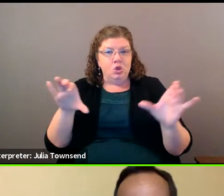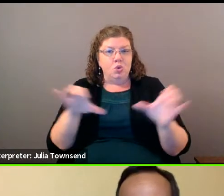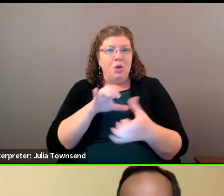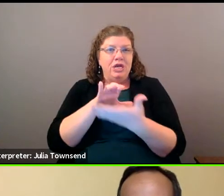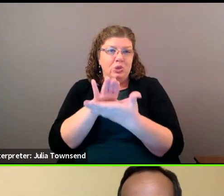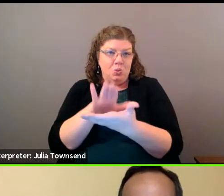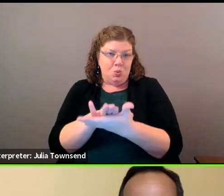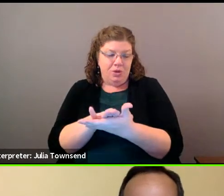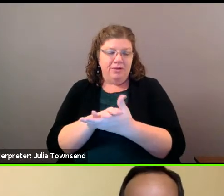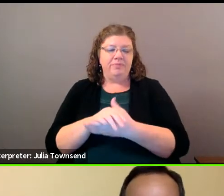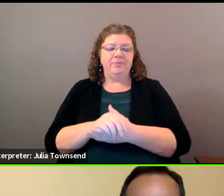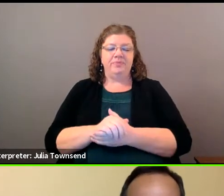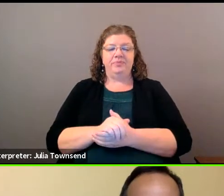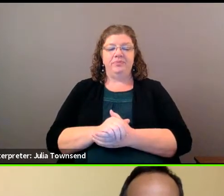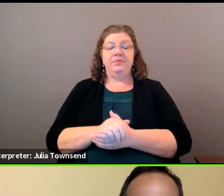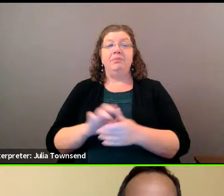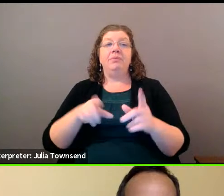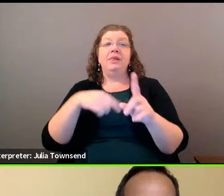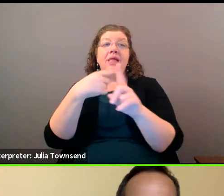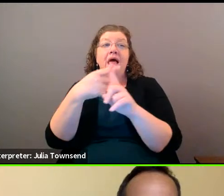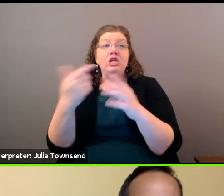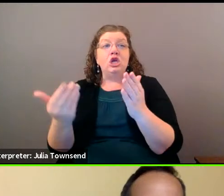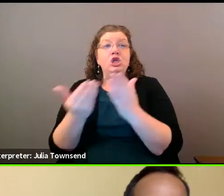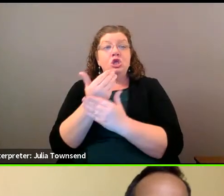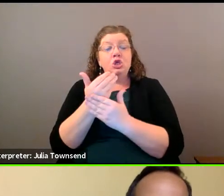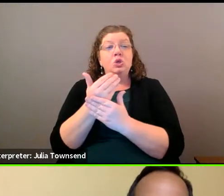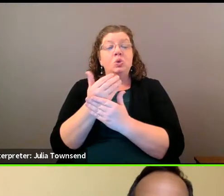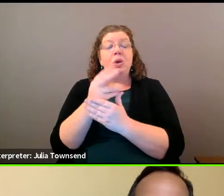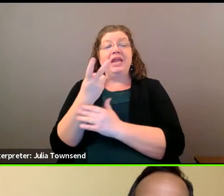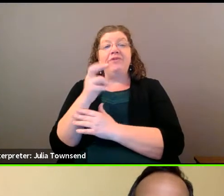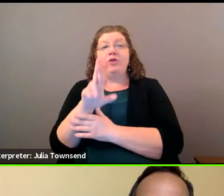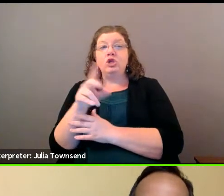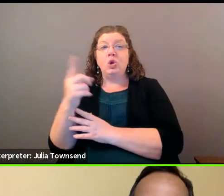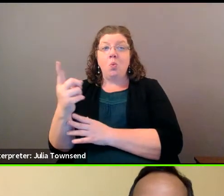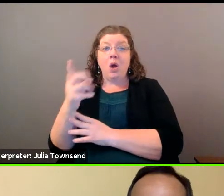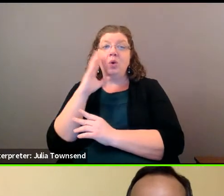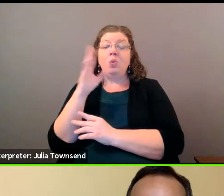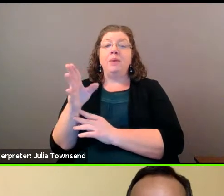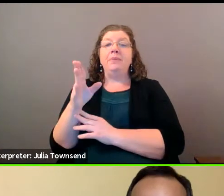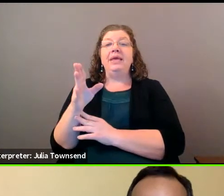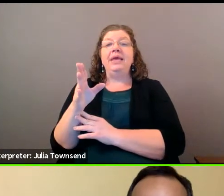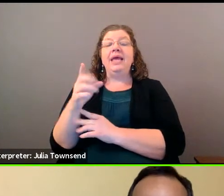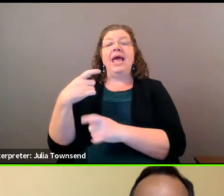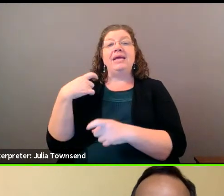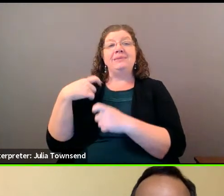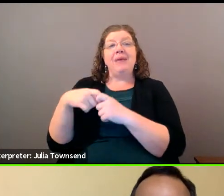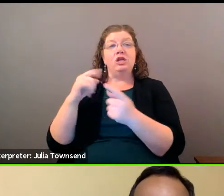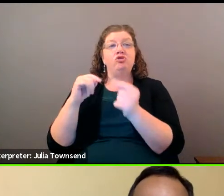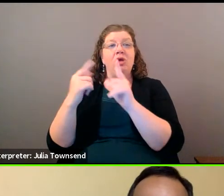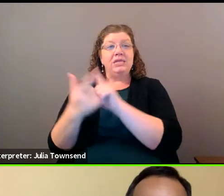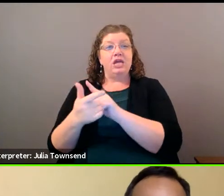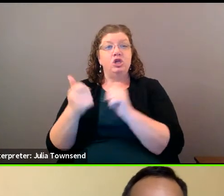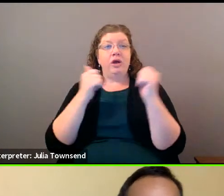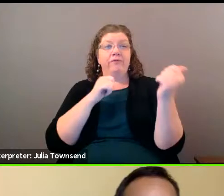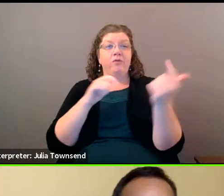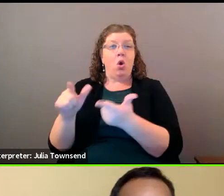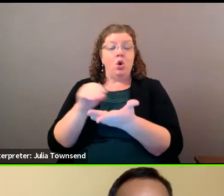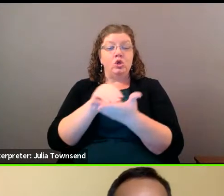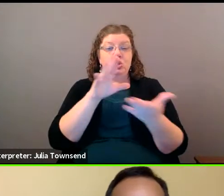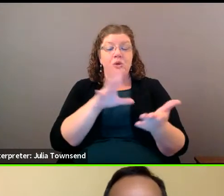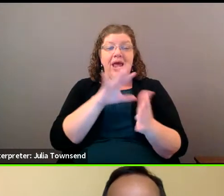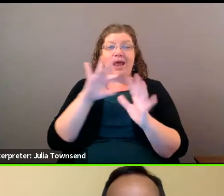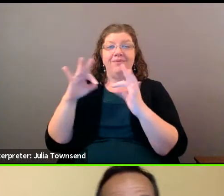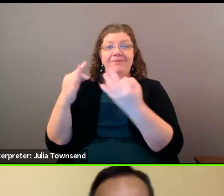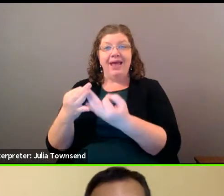school. Additionally, new in version 1 will be a Spanish translation of all student and family